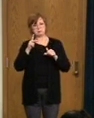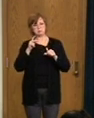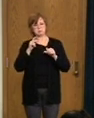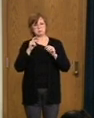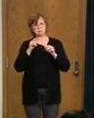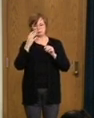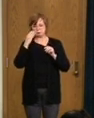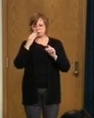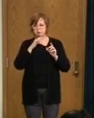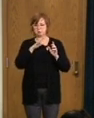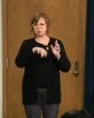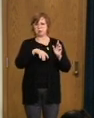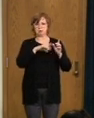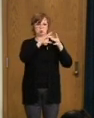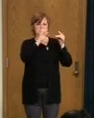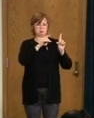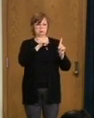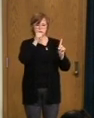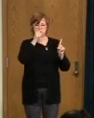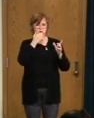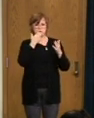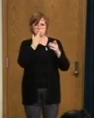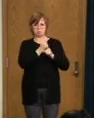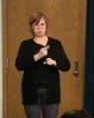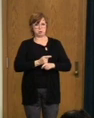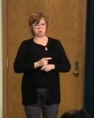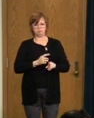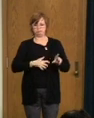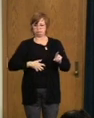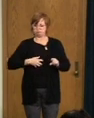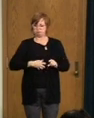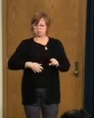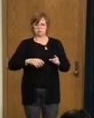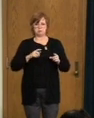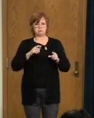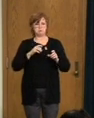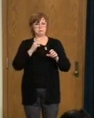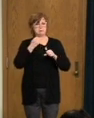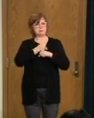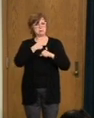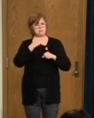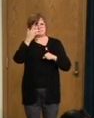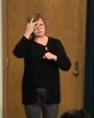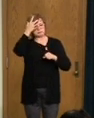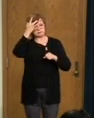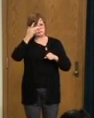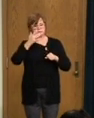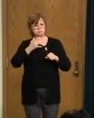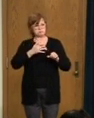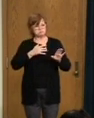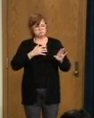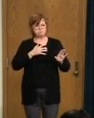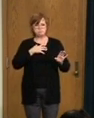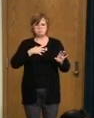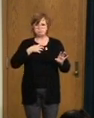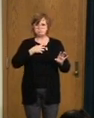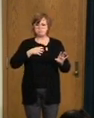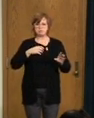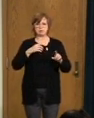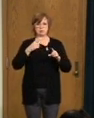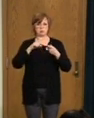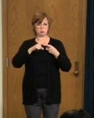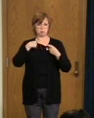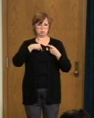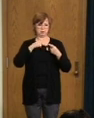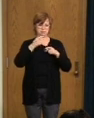Dr. Shahab to know that we in government, and I know I would speak for a great many people across the province,